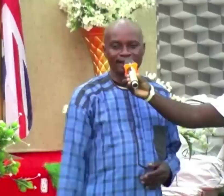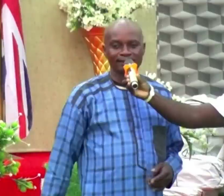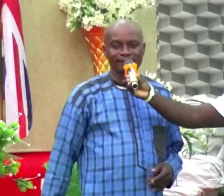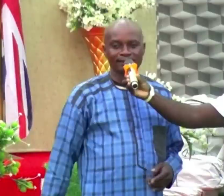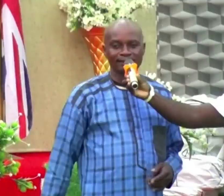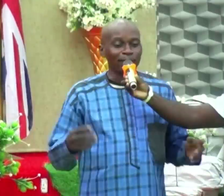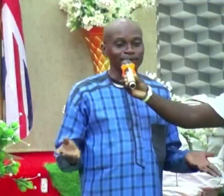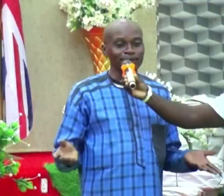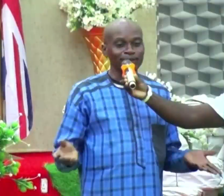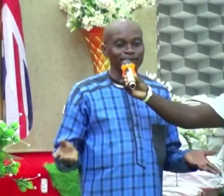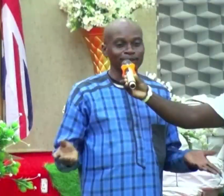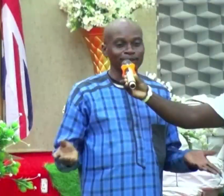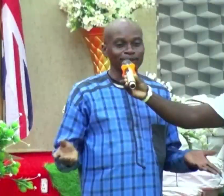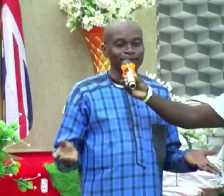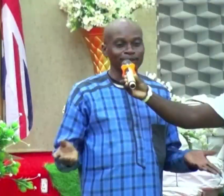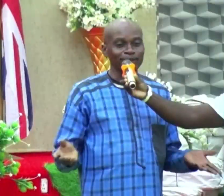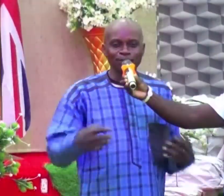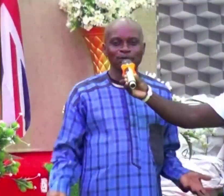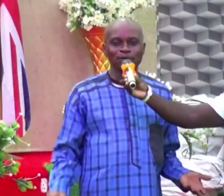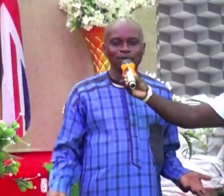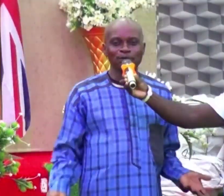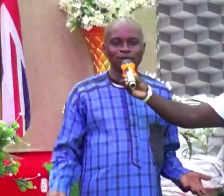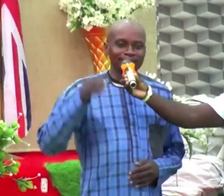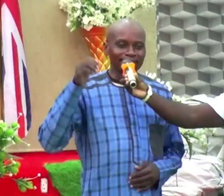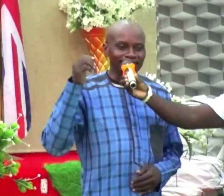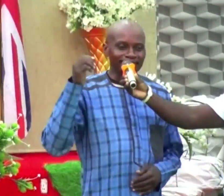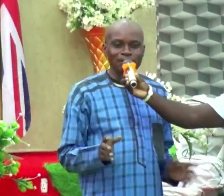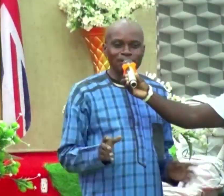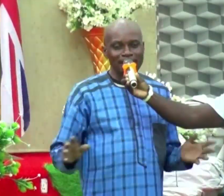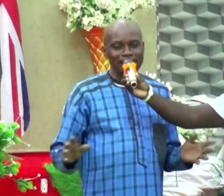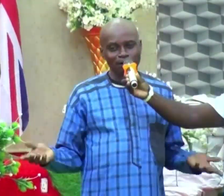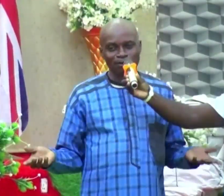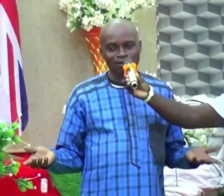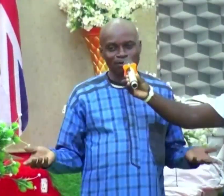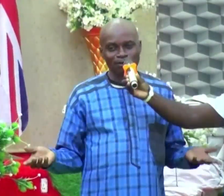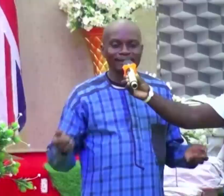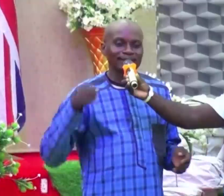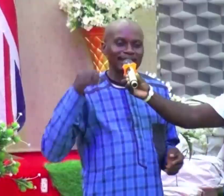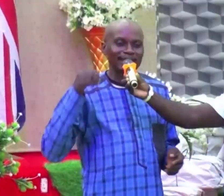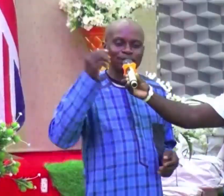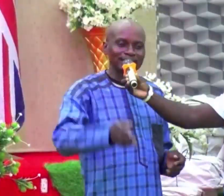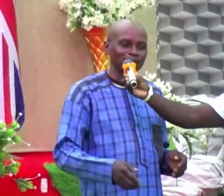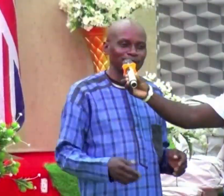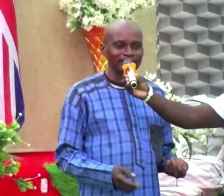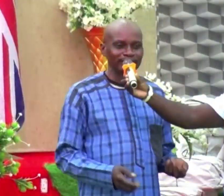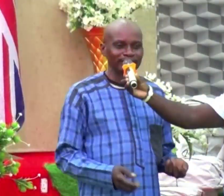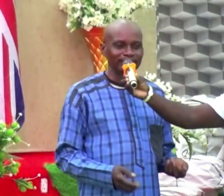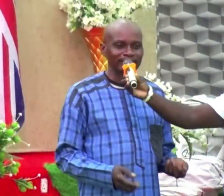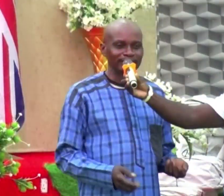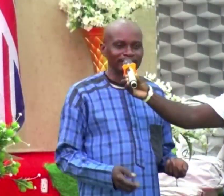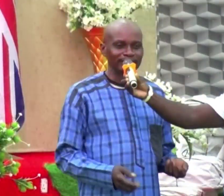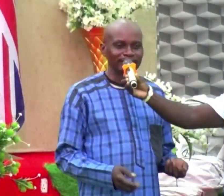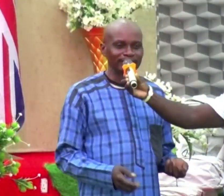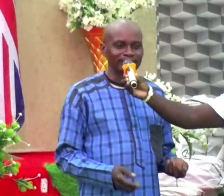fa mo de so gbadura yen to mo ku o nbe gege bi baba se so fu wa pe ka to ma di woli